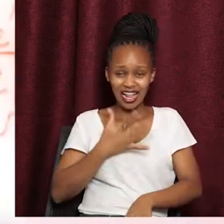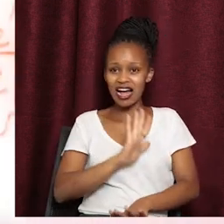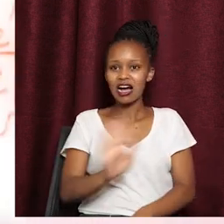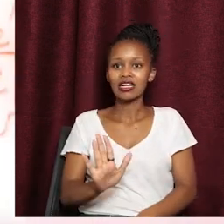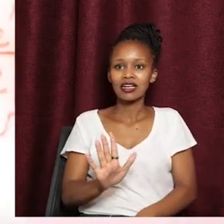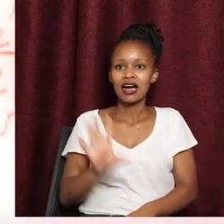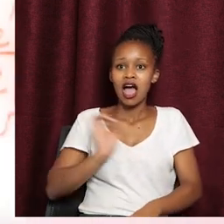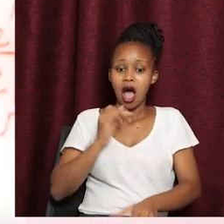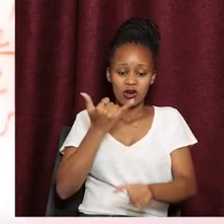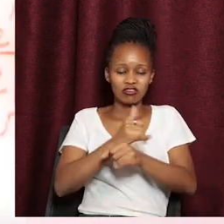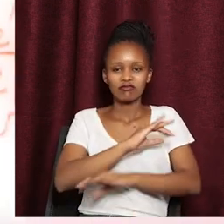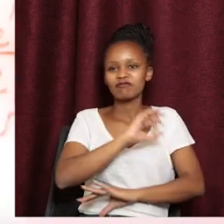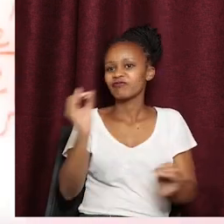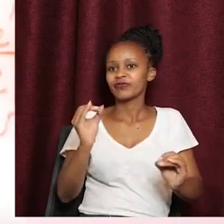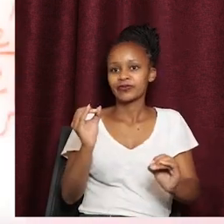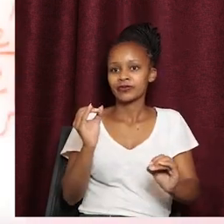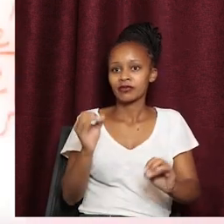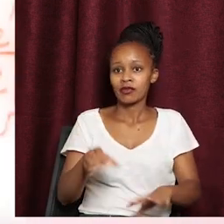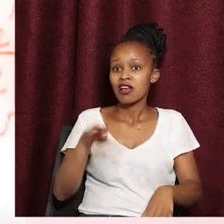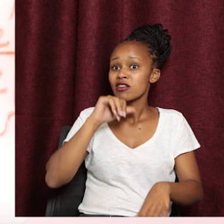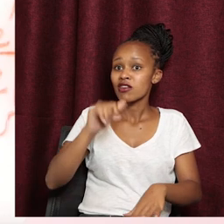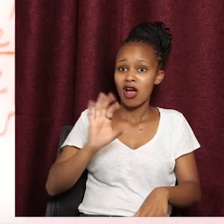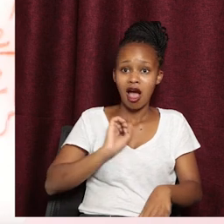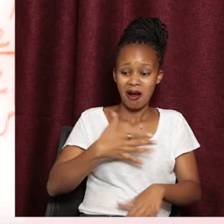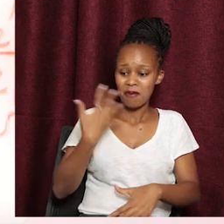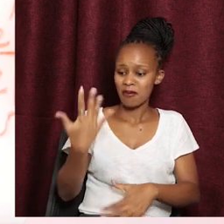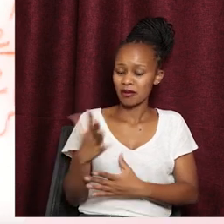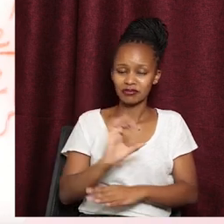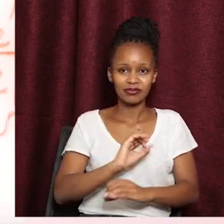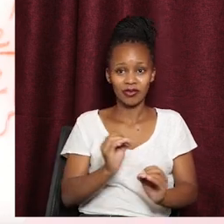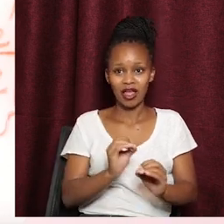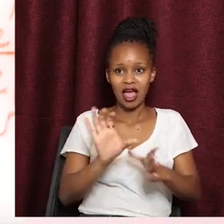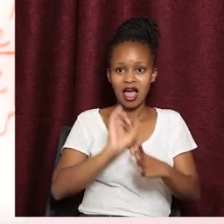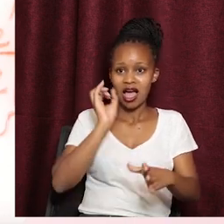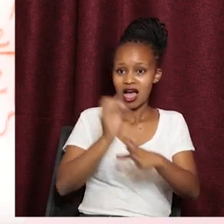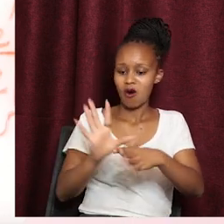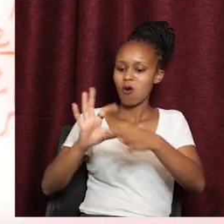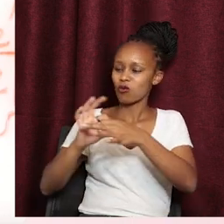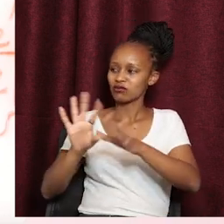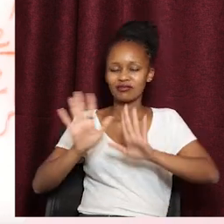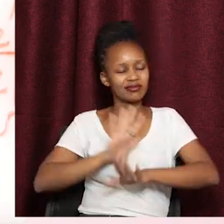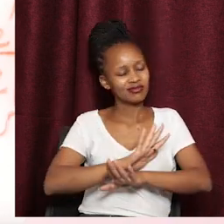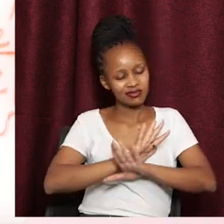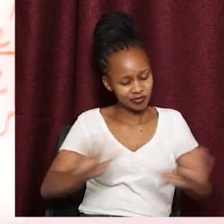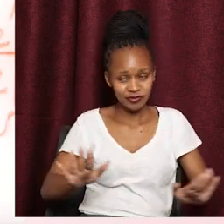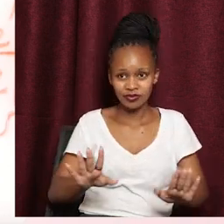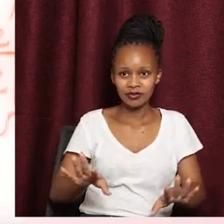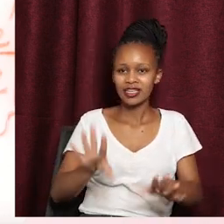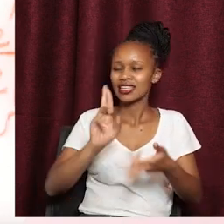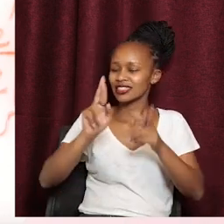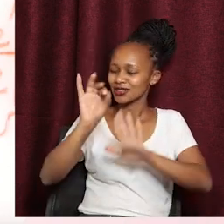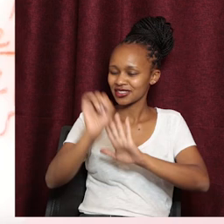jobs, not our papers, not our connections, not our relationships.